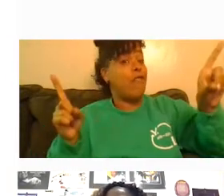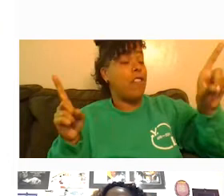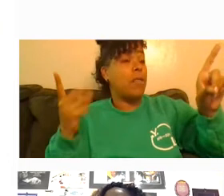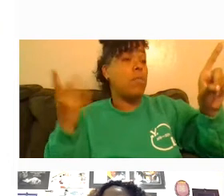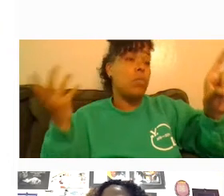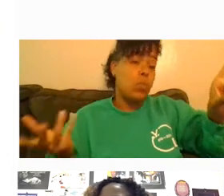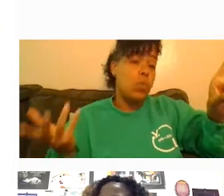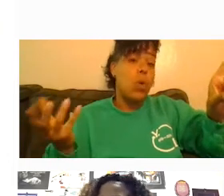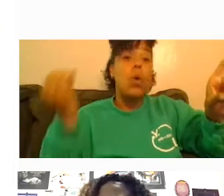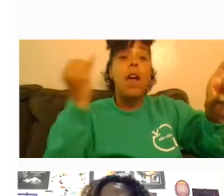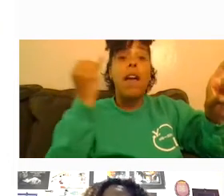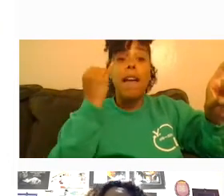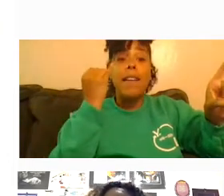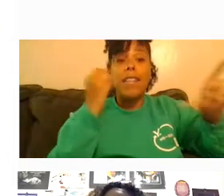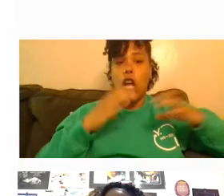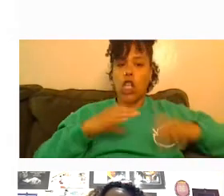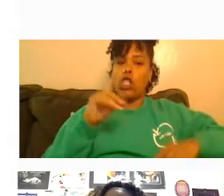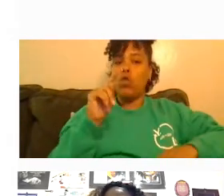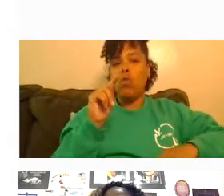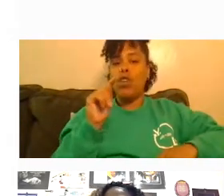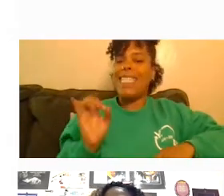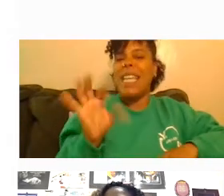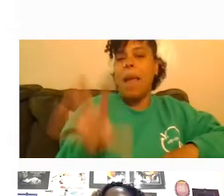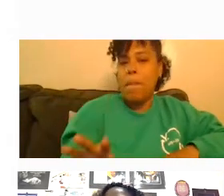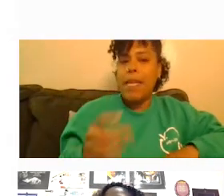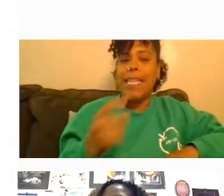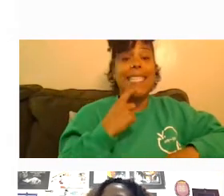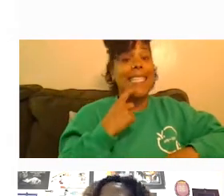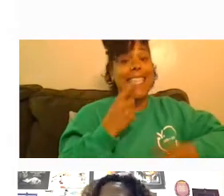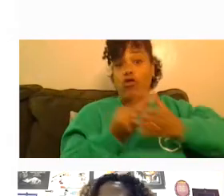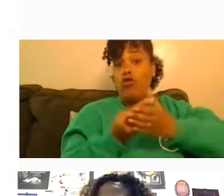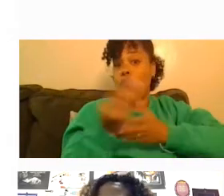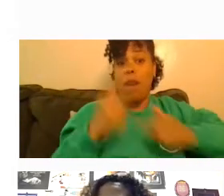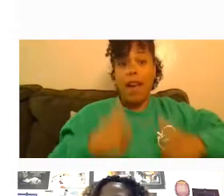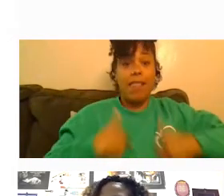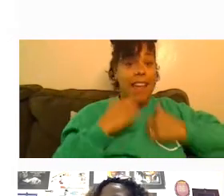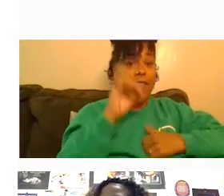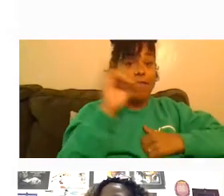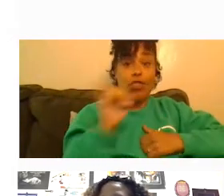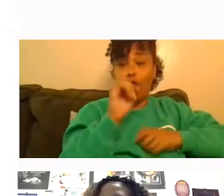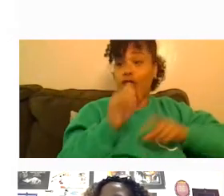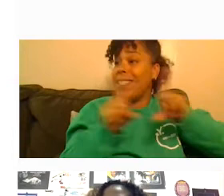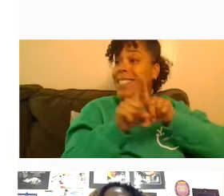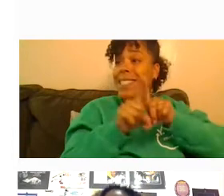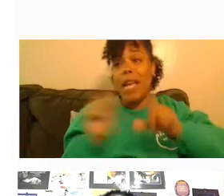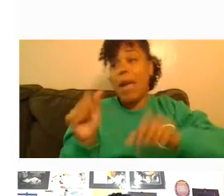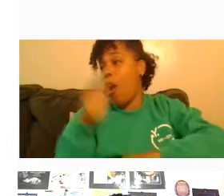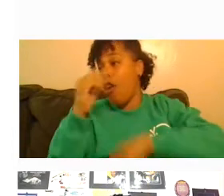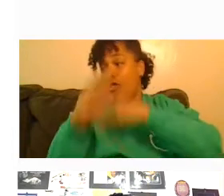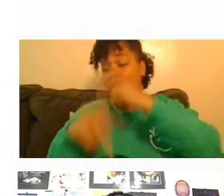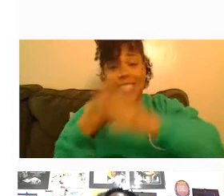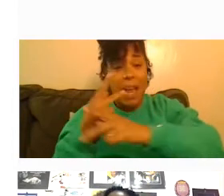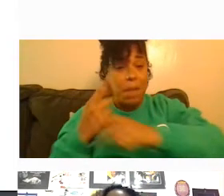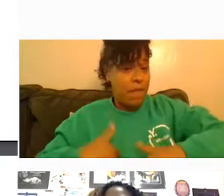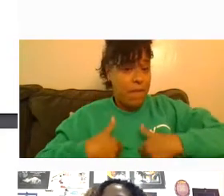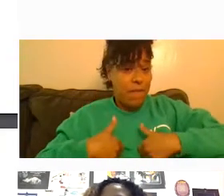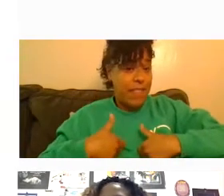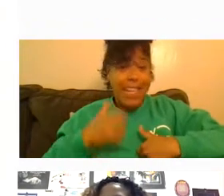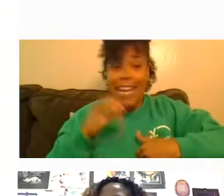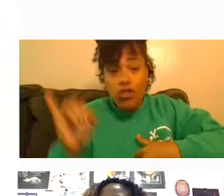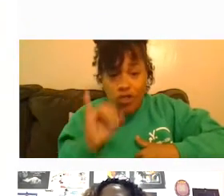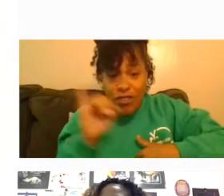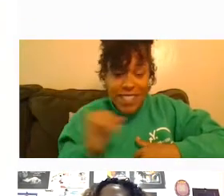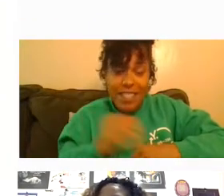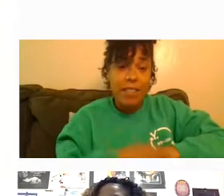insurance exactly like you buy other kinds of insurance. And when you sit down with us, we're one of the top providers of life insurance, and we believe